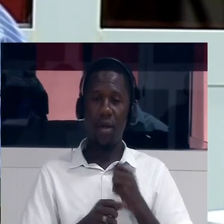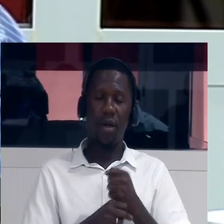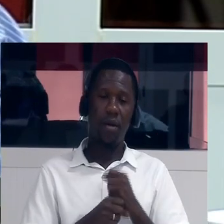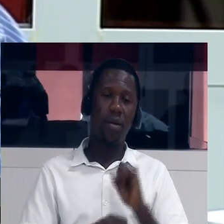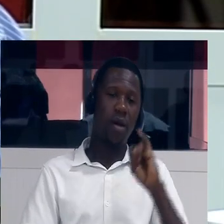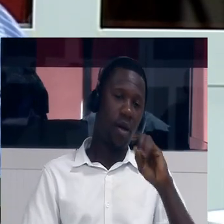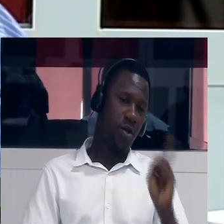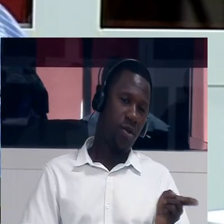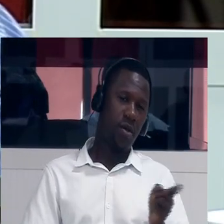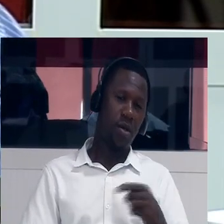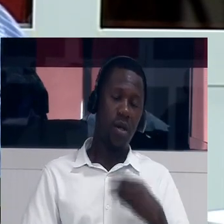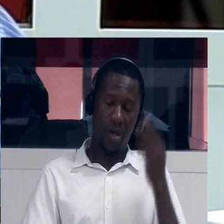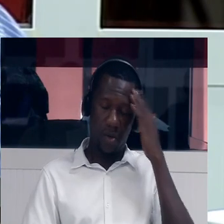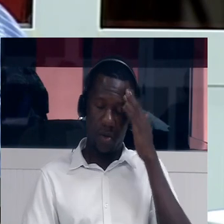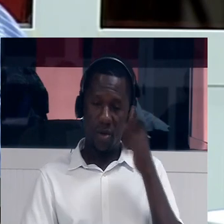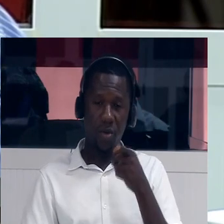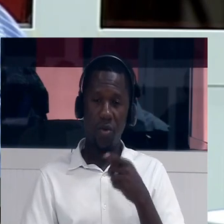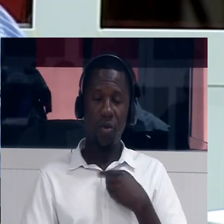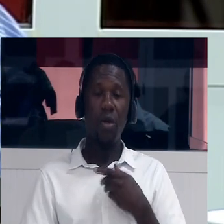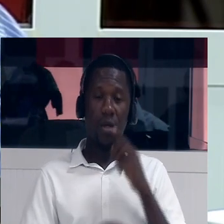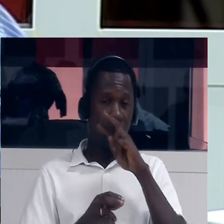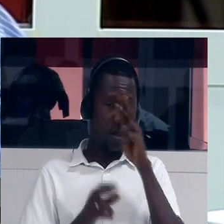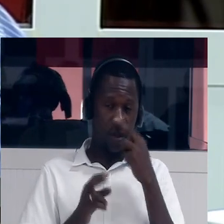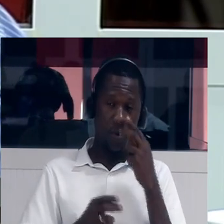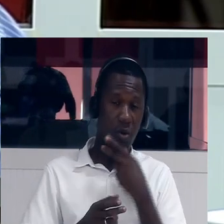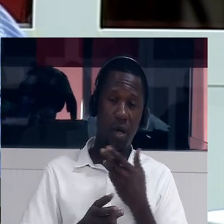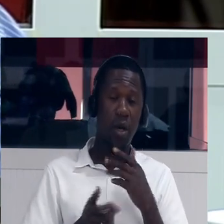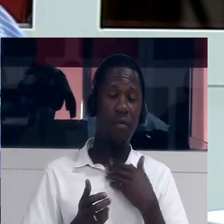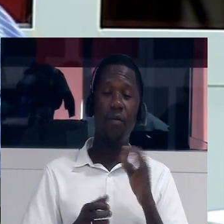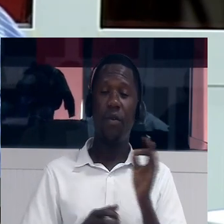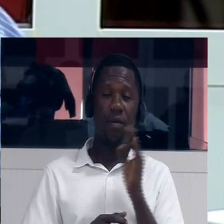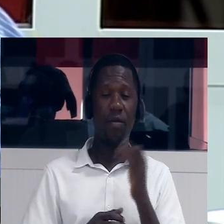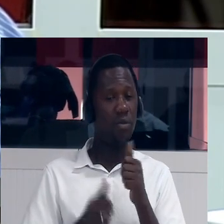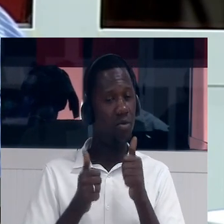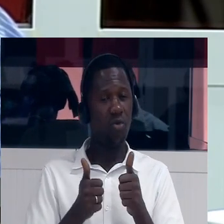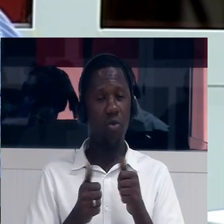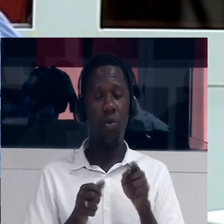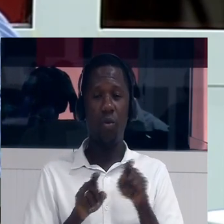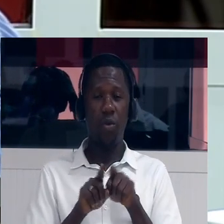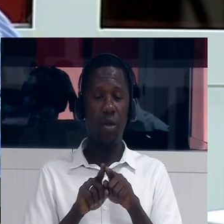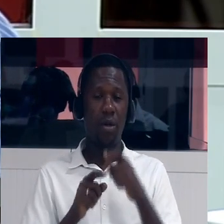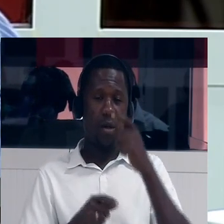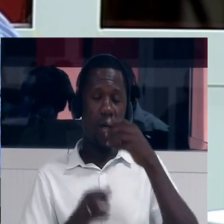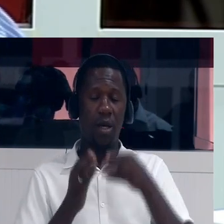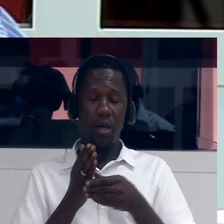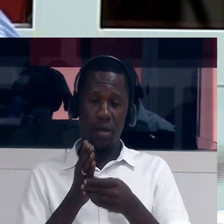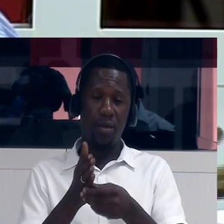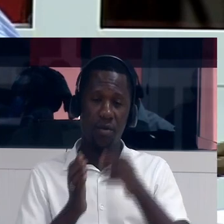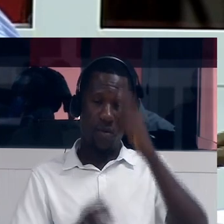I realize that you were not getting on very well with the police vis-a-vis the head of the police